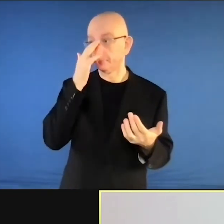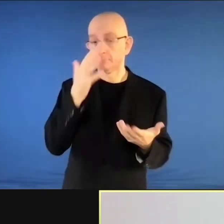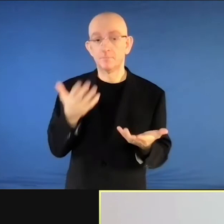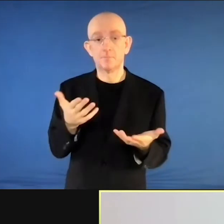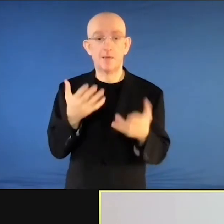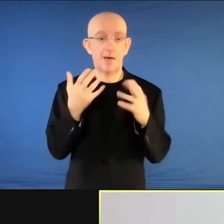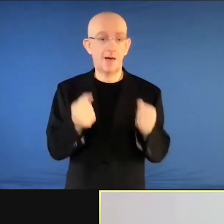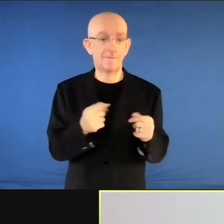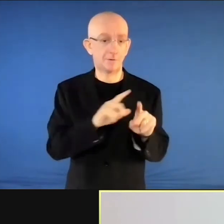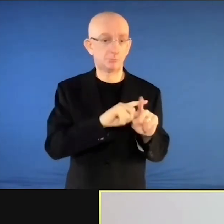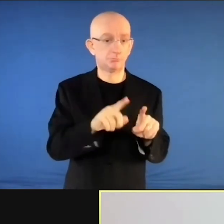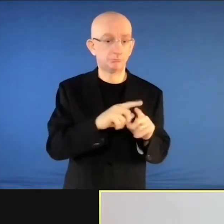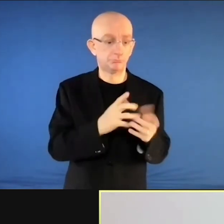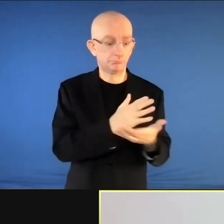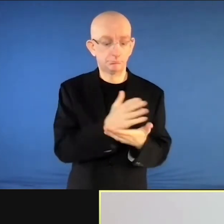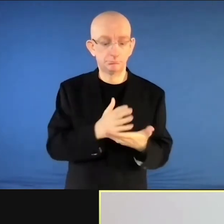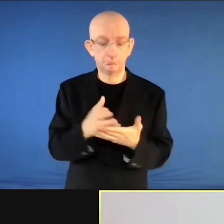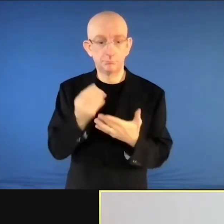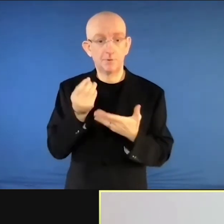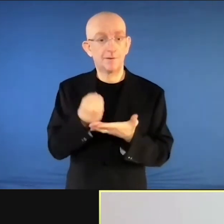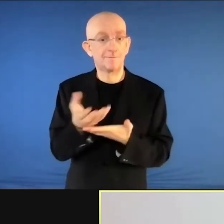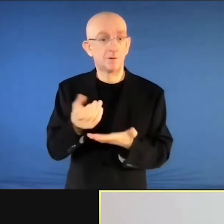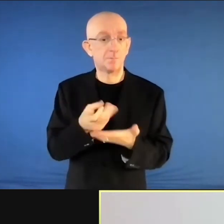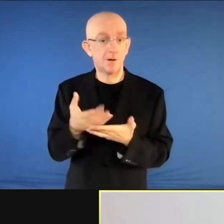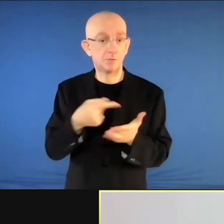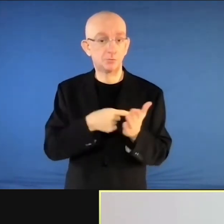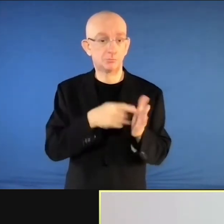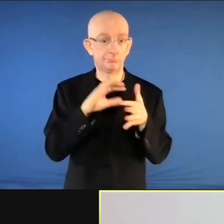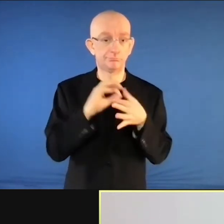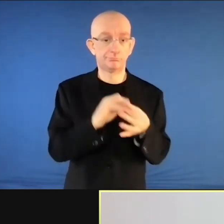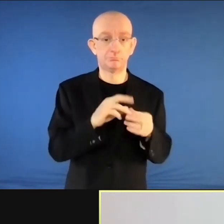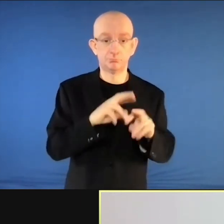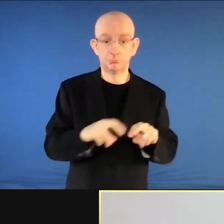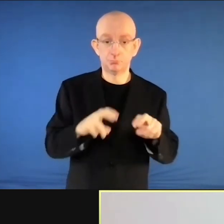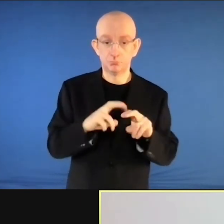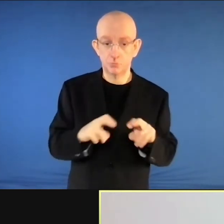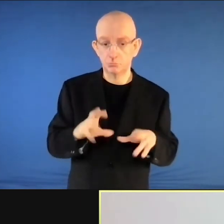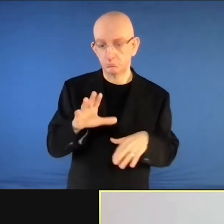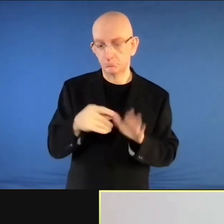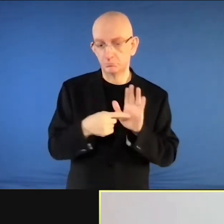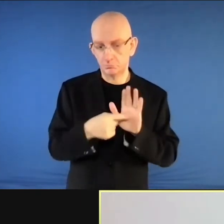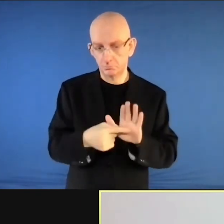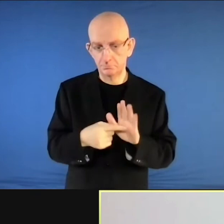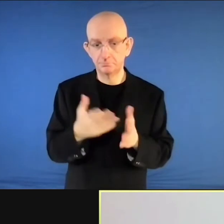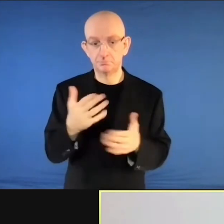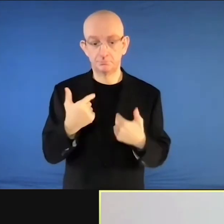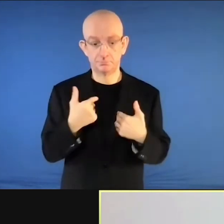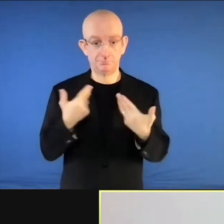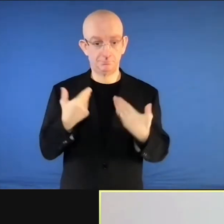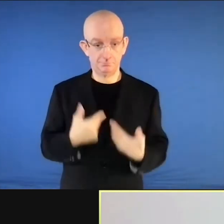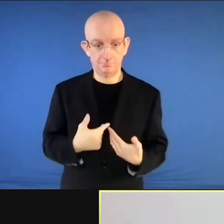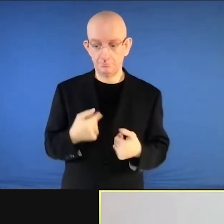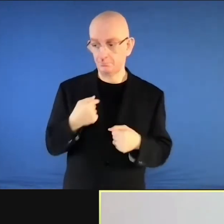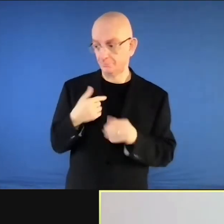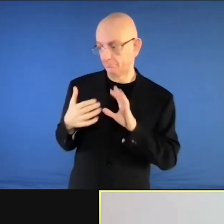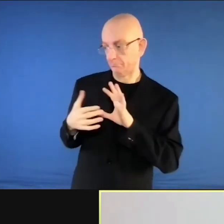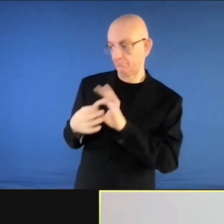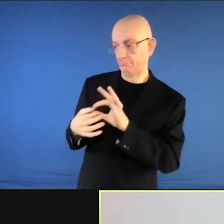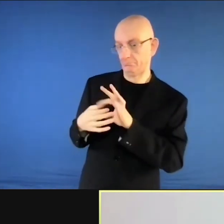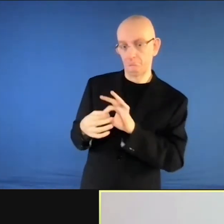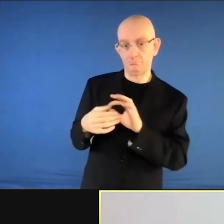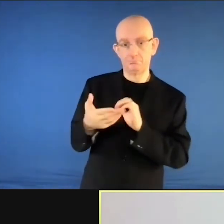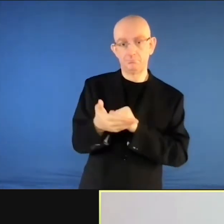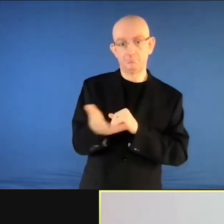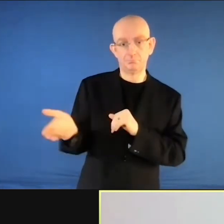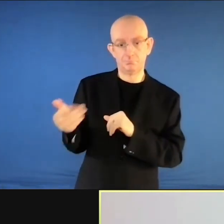for me myself, I am close to the people whom I interview them, those who participate into my interview.